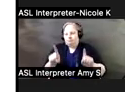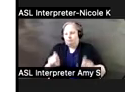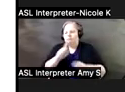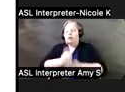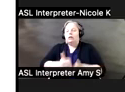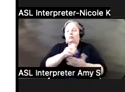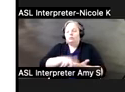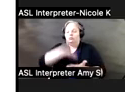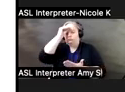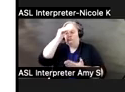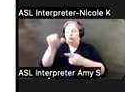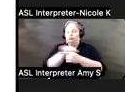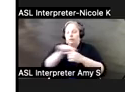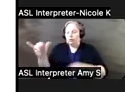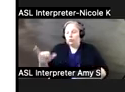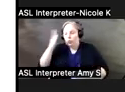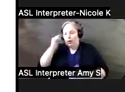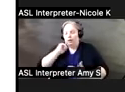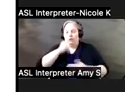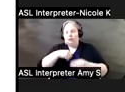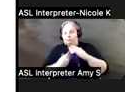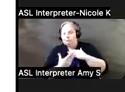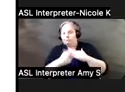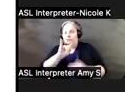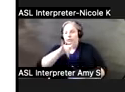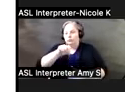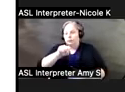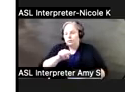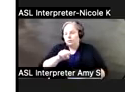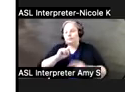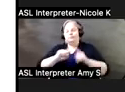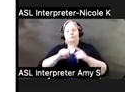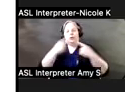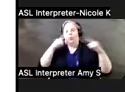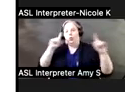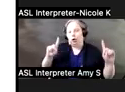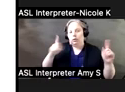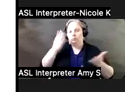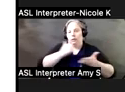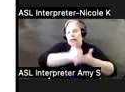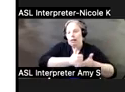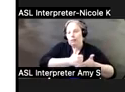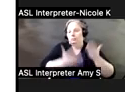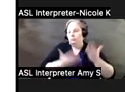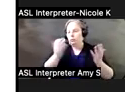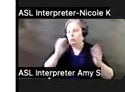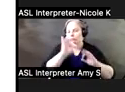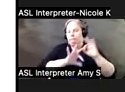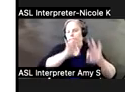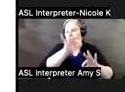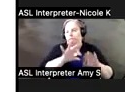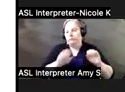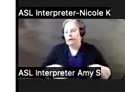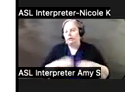training too, because then you can help give people tips on different things that might have worked for you when you're playing using